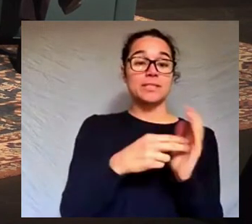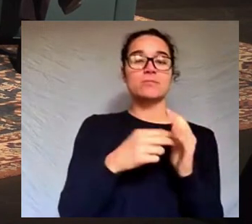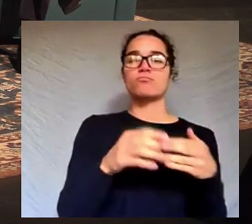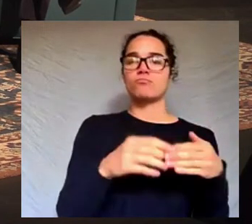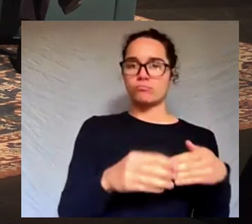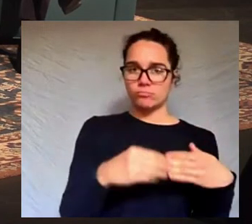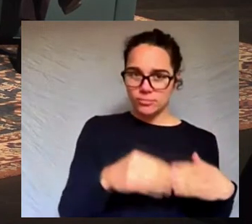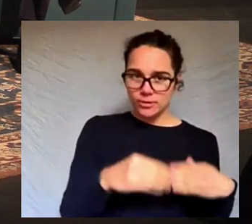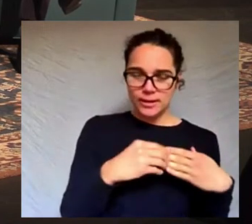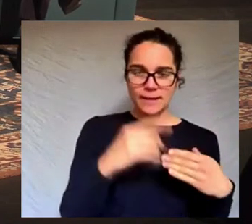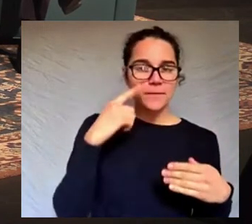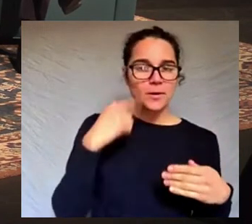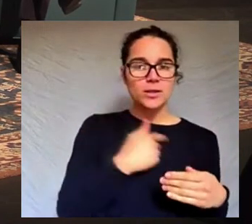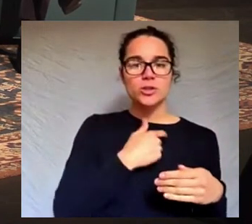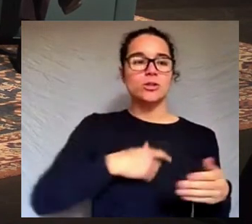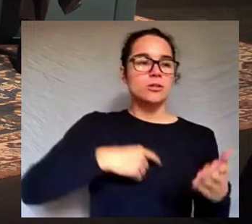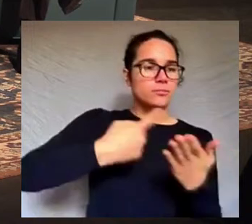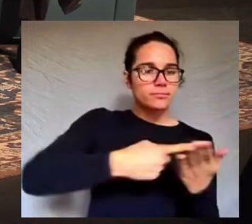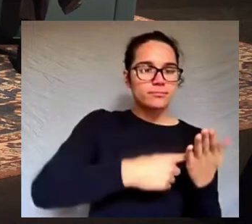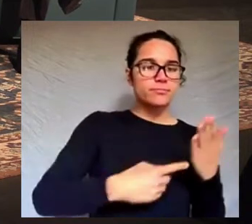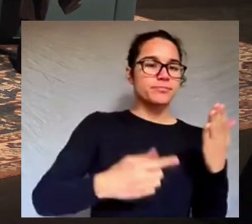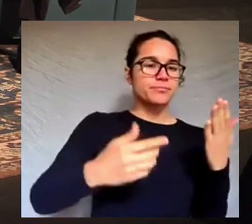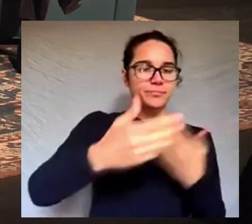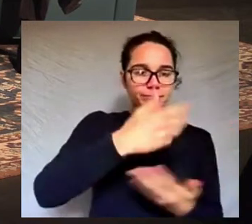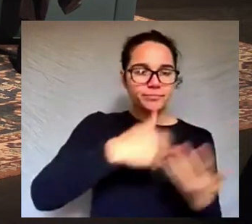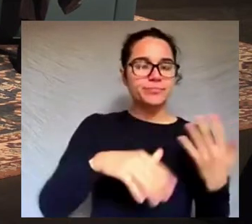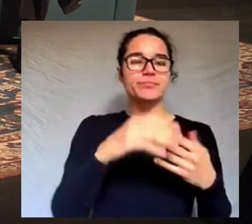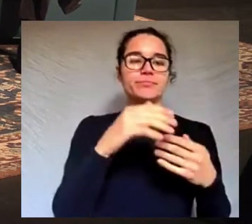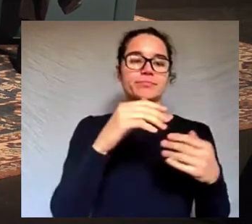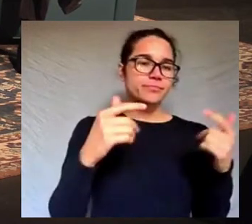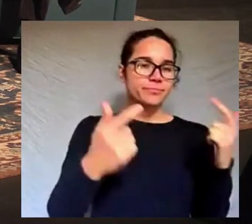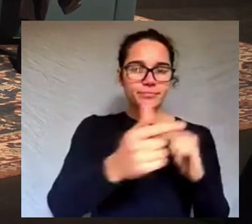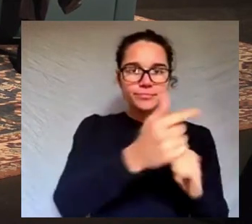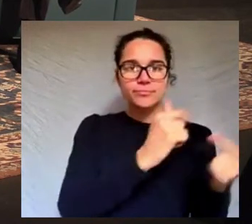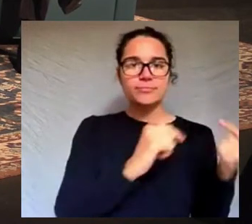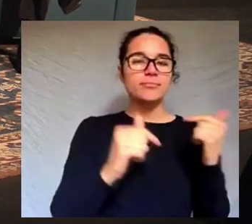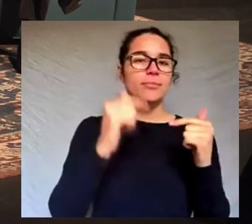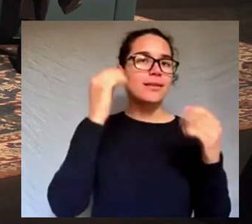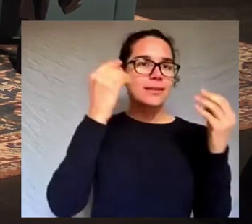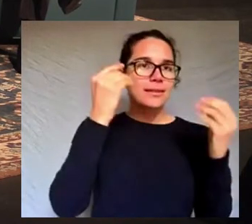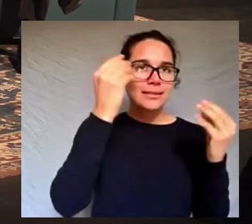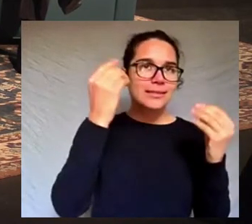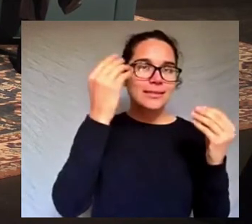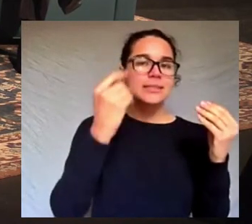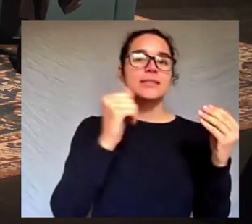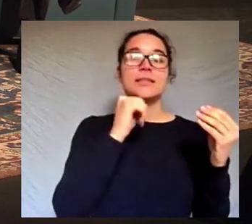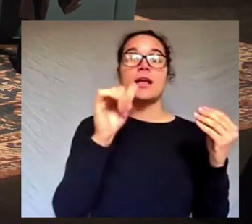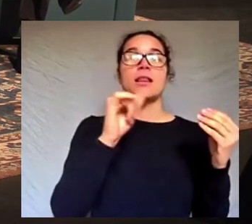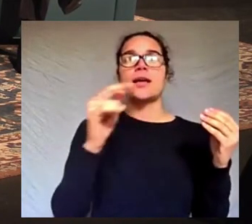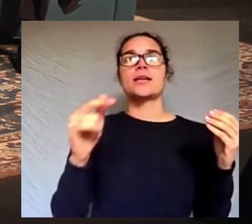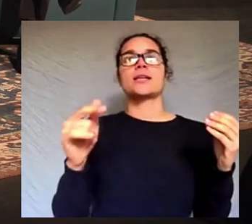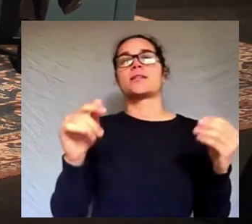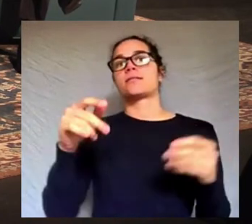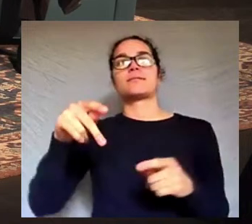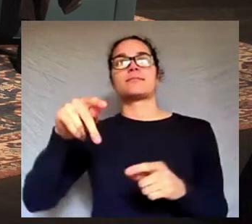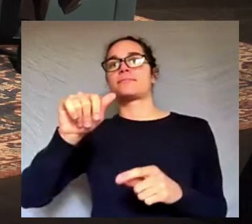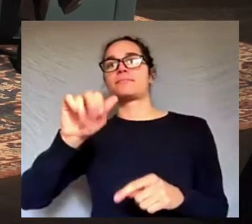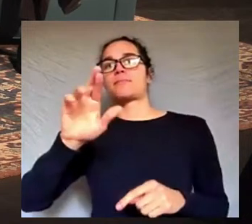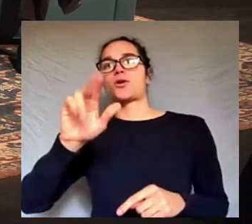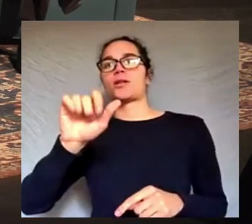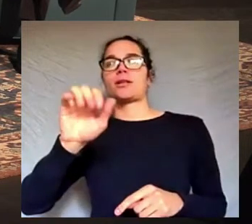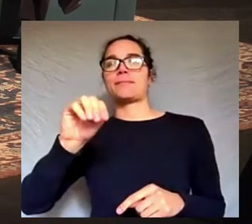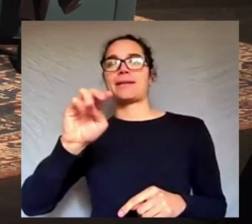to deliberate and talk and think. It's not a rowdy, it's not like the floor of Parliament,